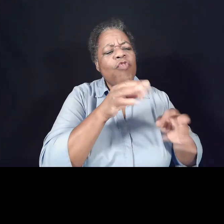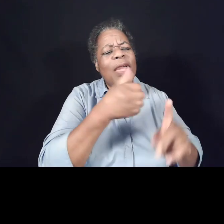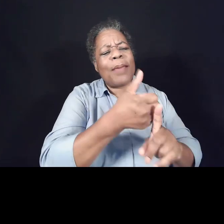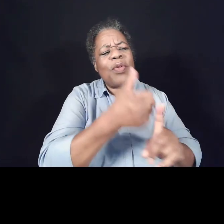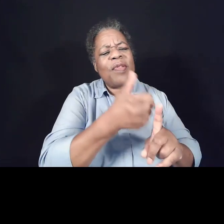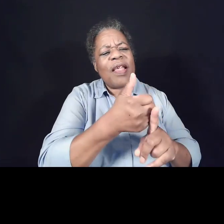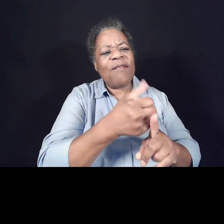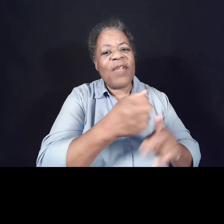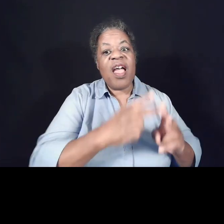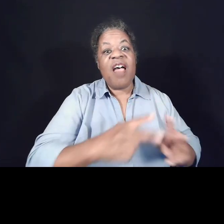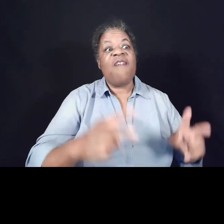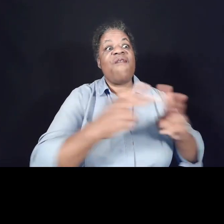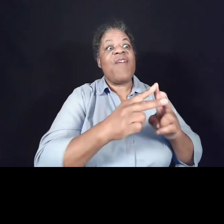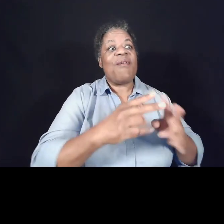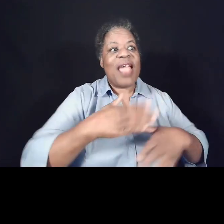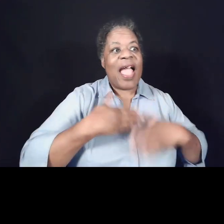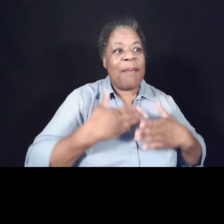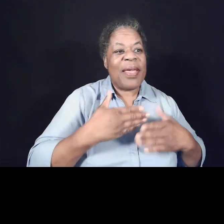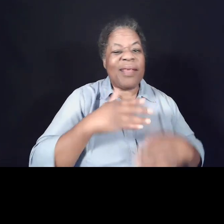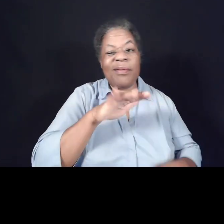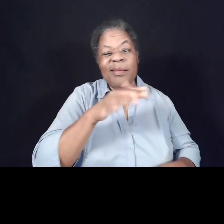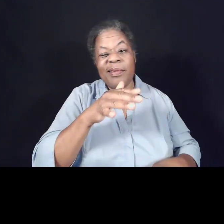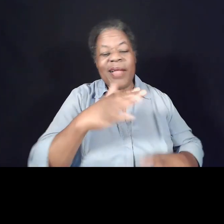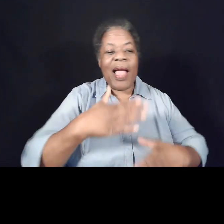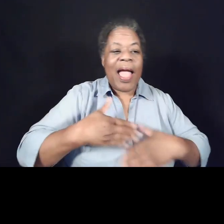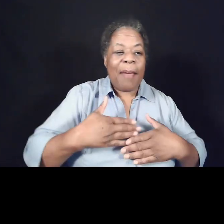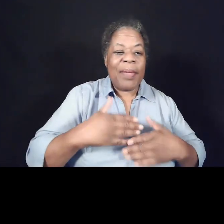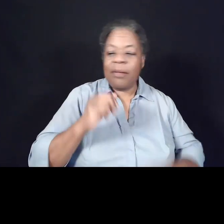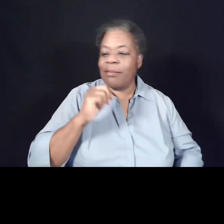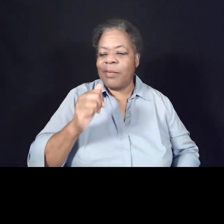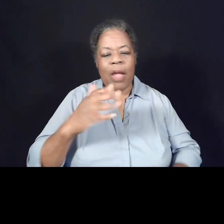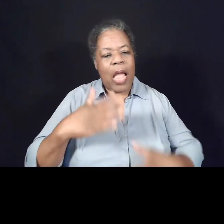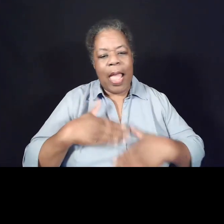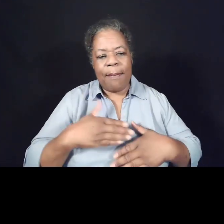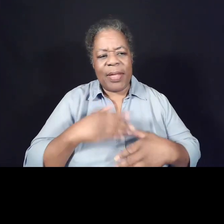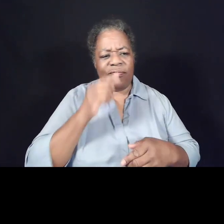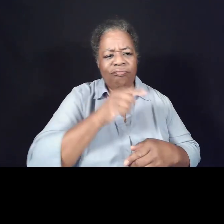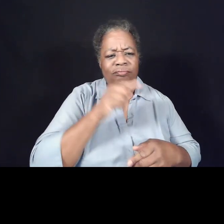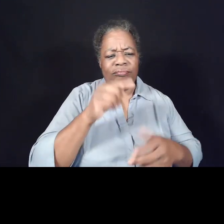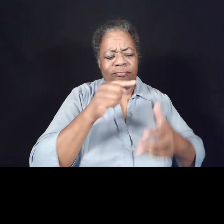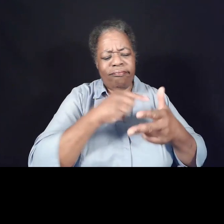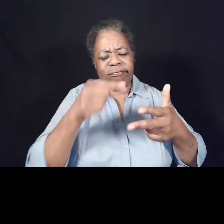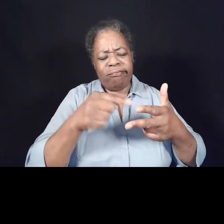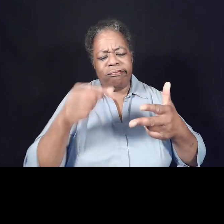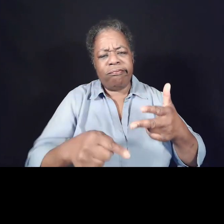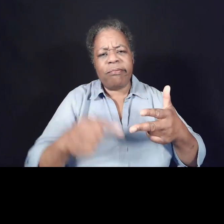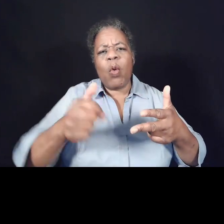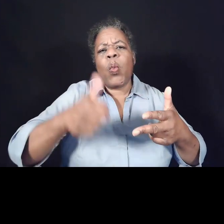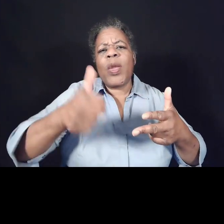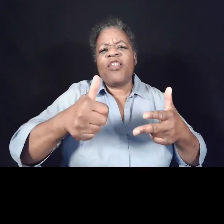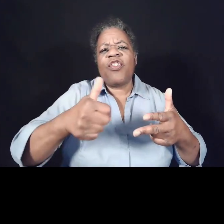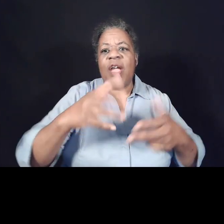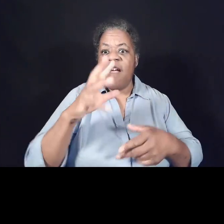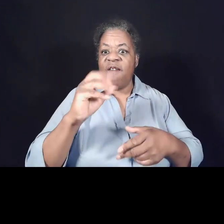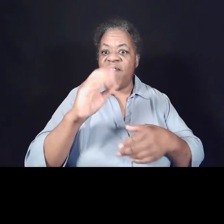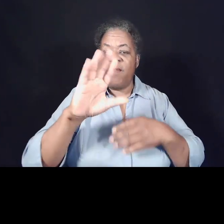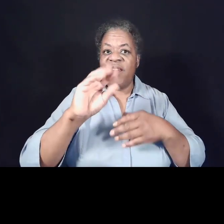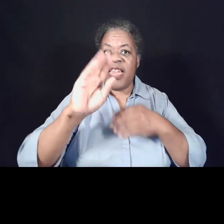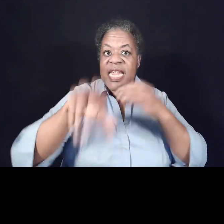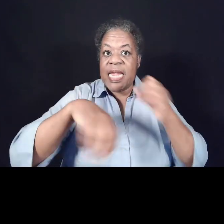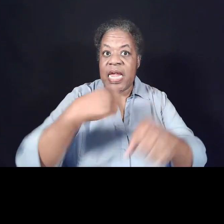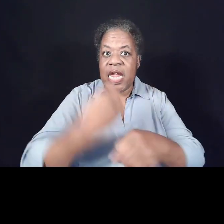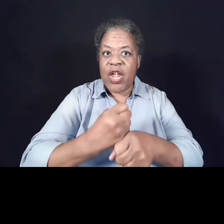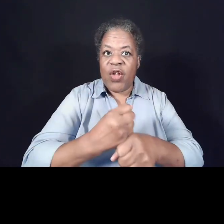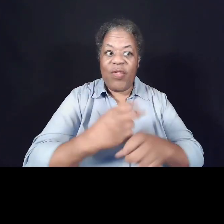very happy, pretty happy, or not too happy. Well, for nearly 50 years, the very